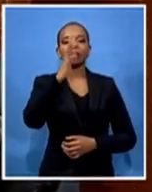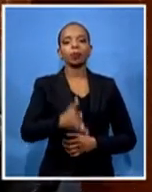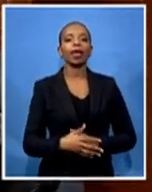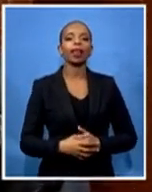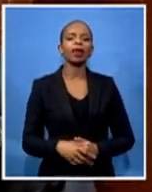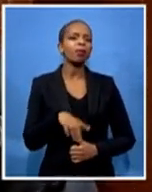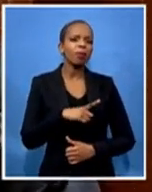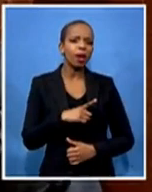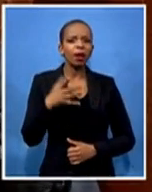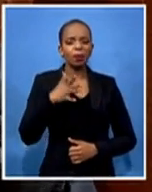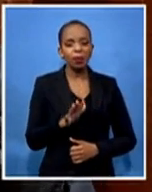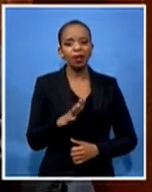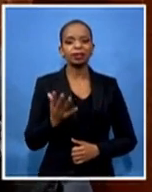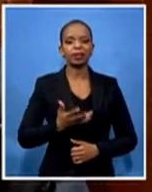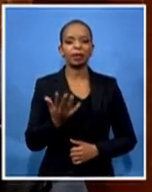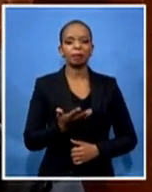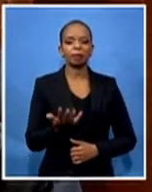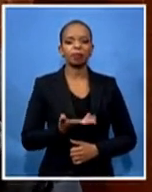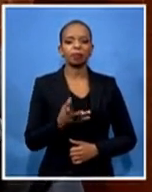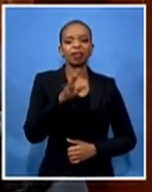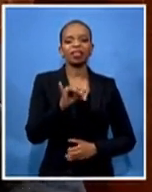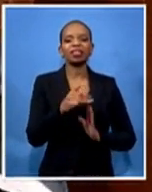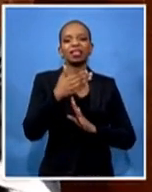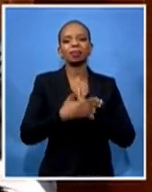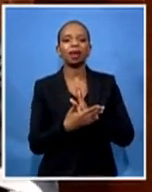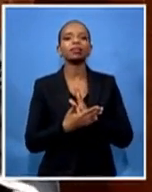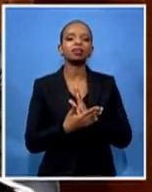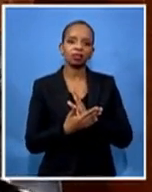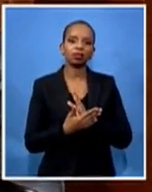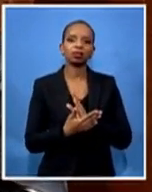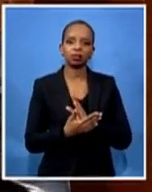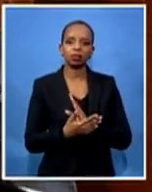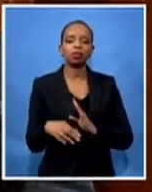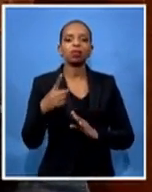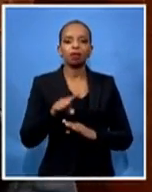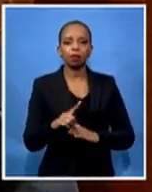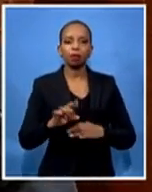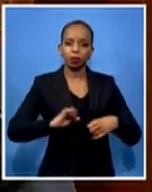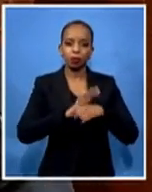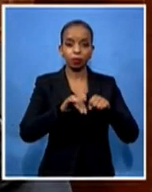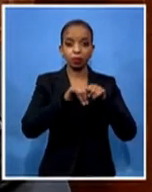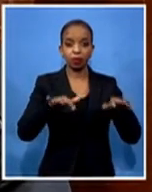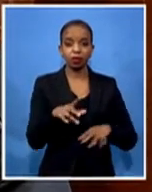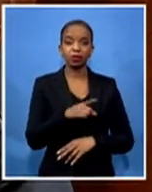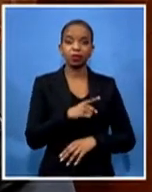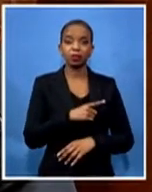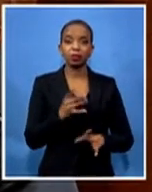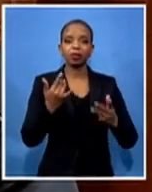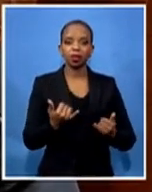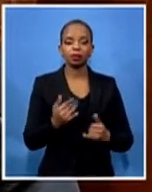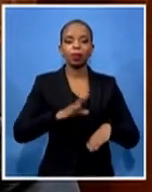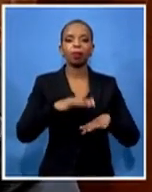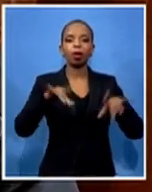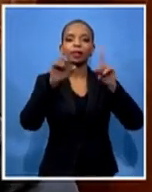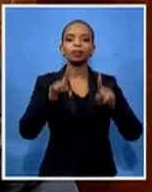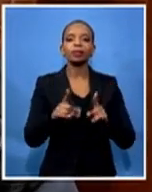that part of a COVID-19, because more especially when you are on the ATMs, there is definitely no way that you can be